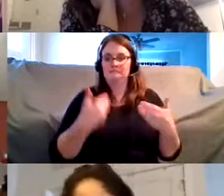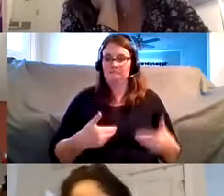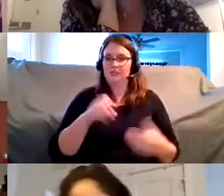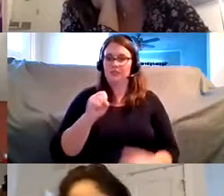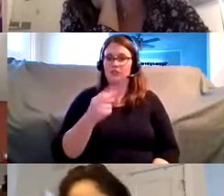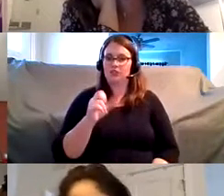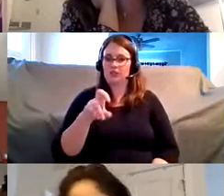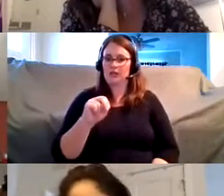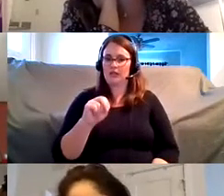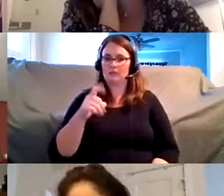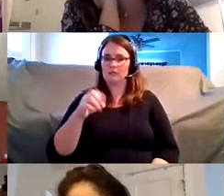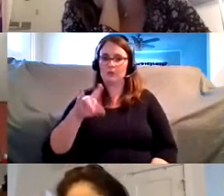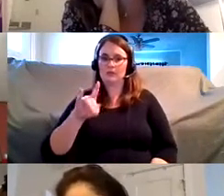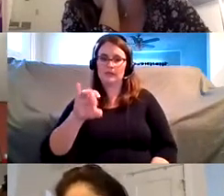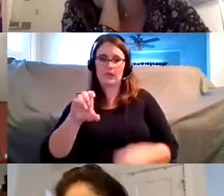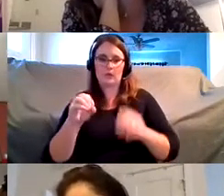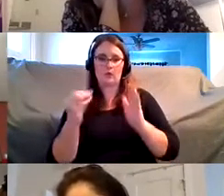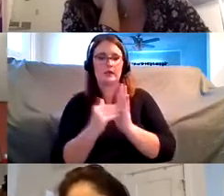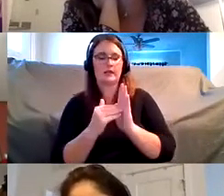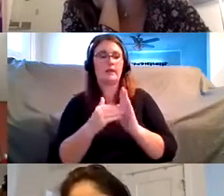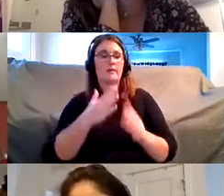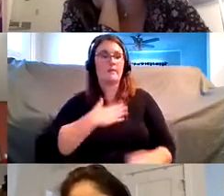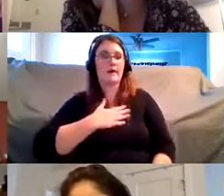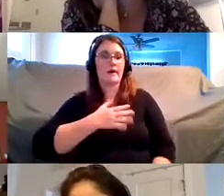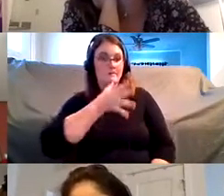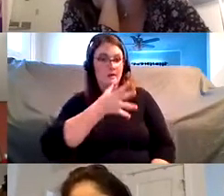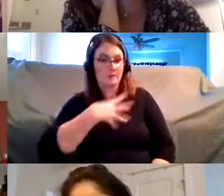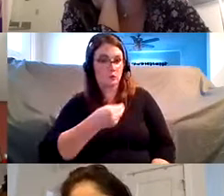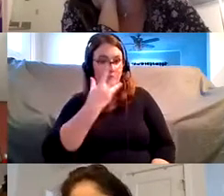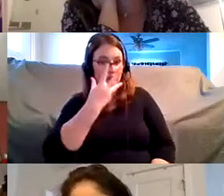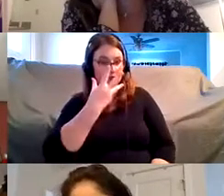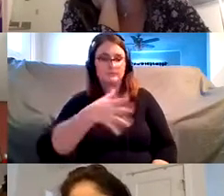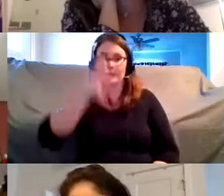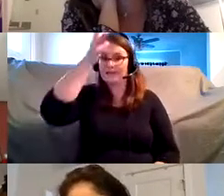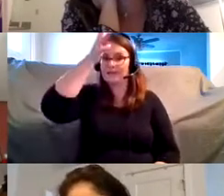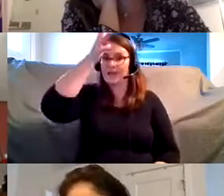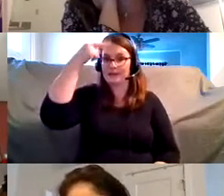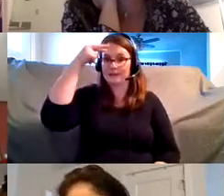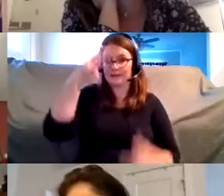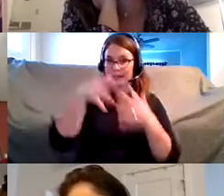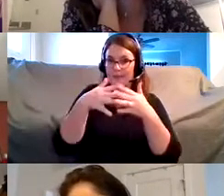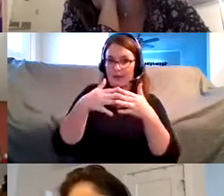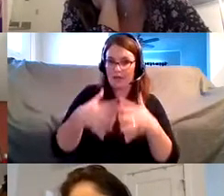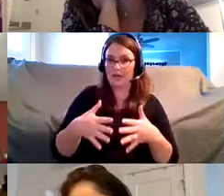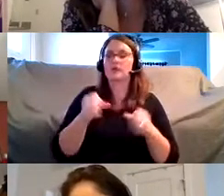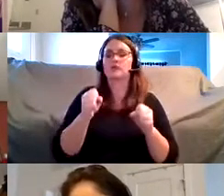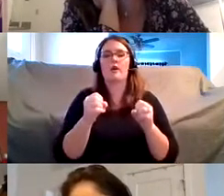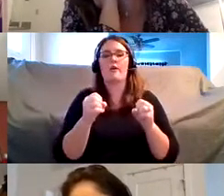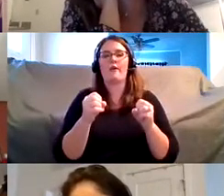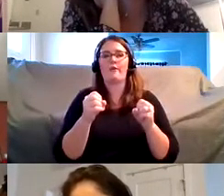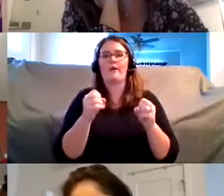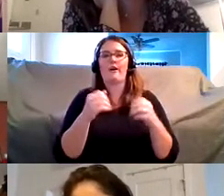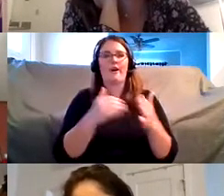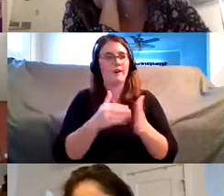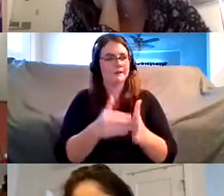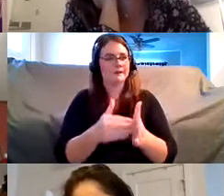my dad is Mexican American. And so I often saw the different treatment that they had when we would go places as a family,